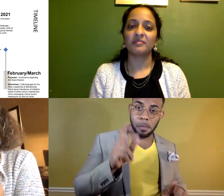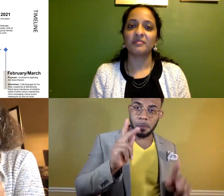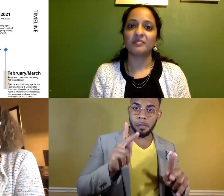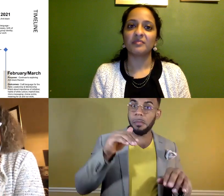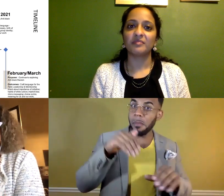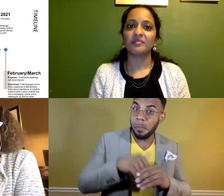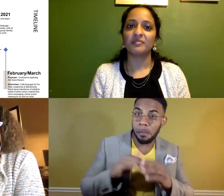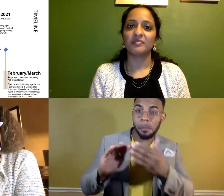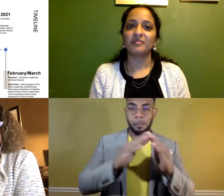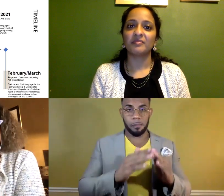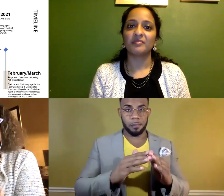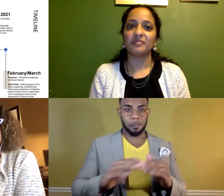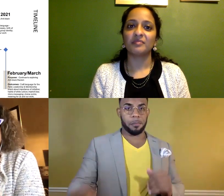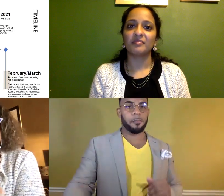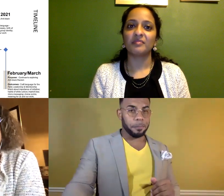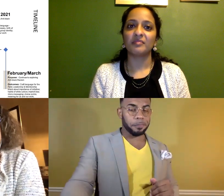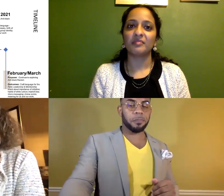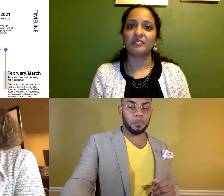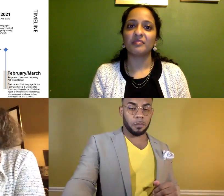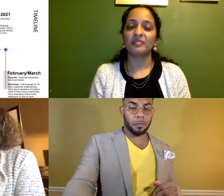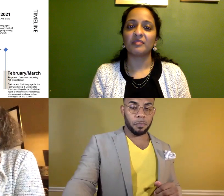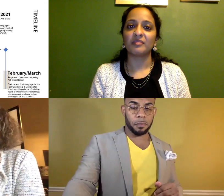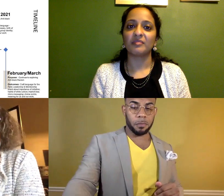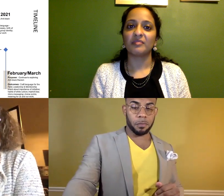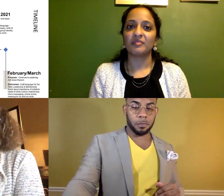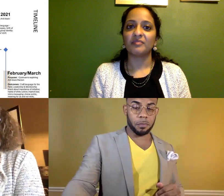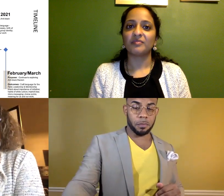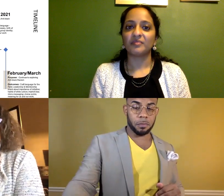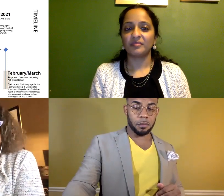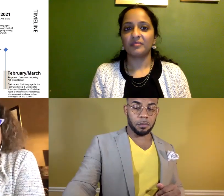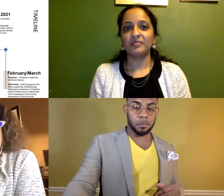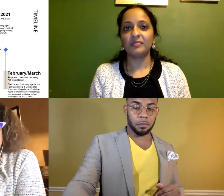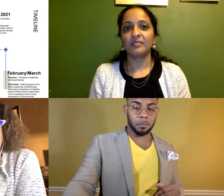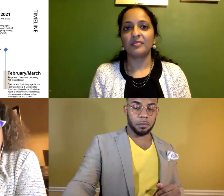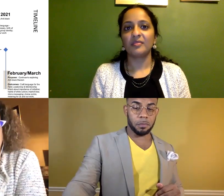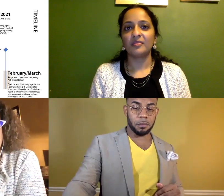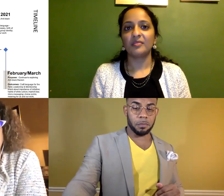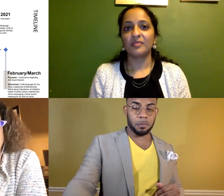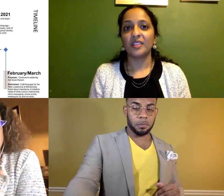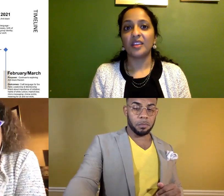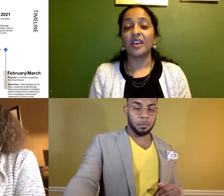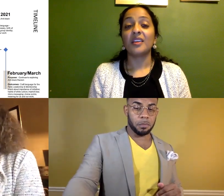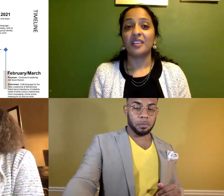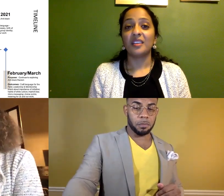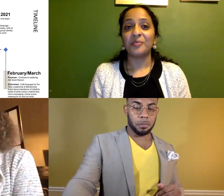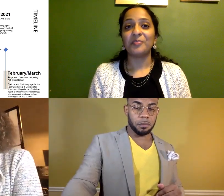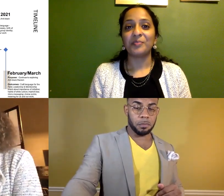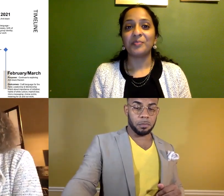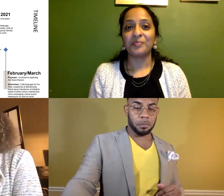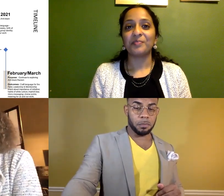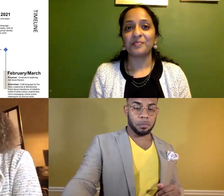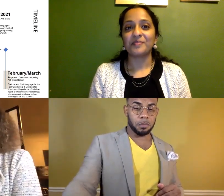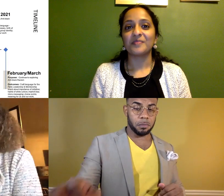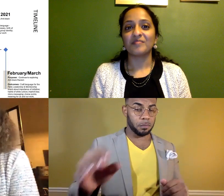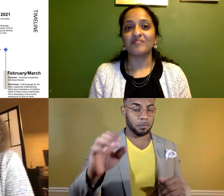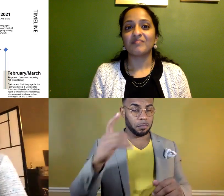in communities more, to understand what matters to them. And so as such, one